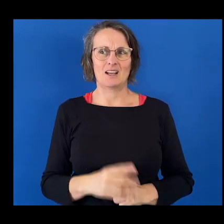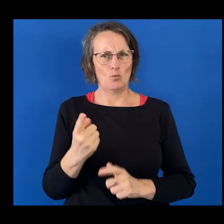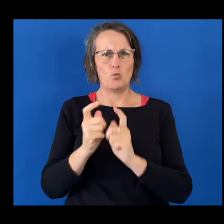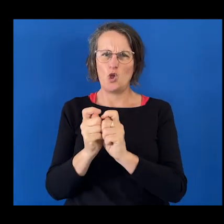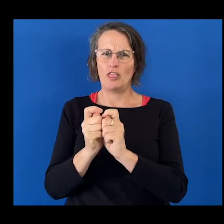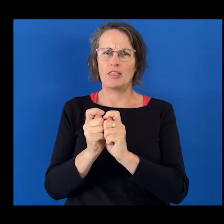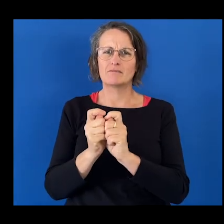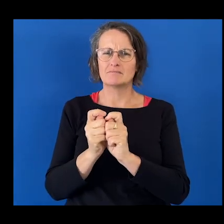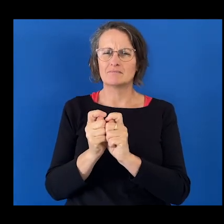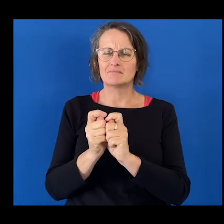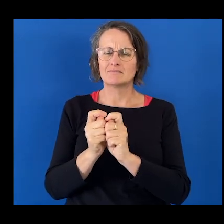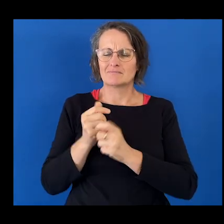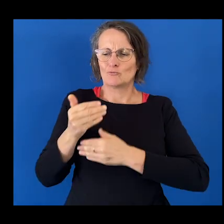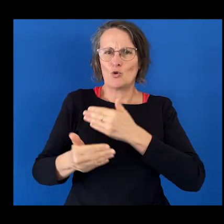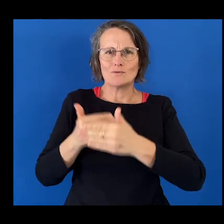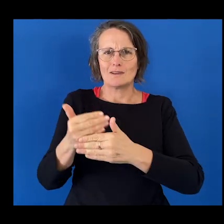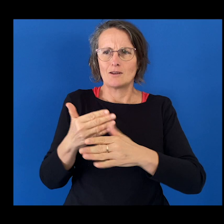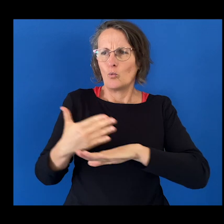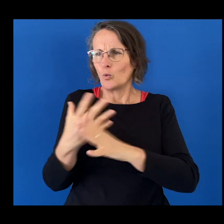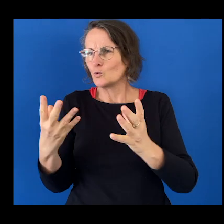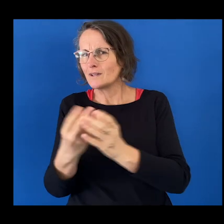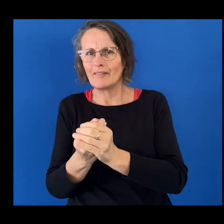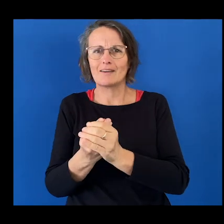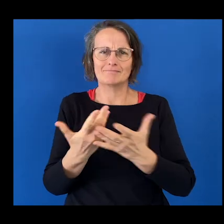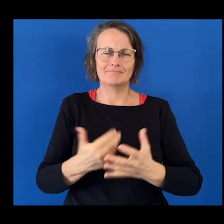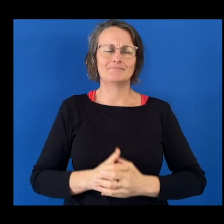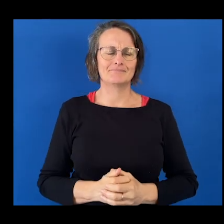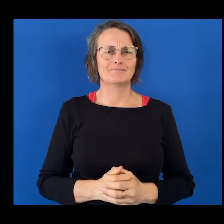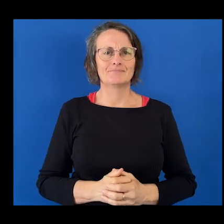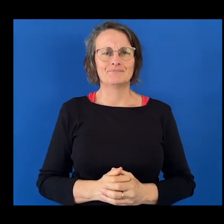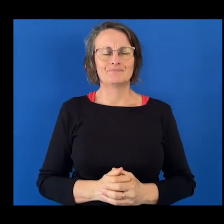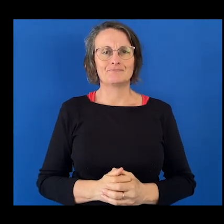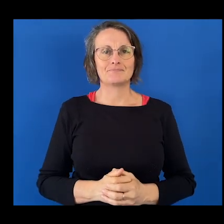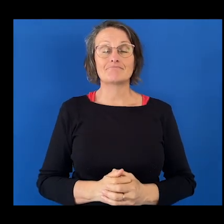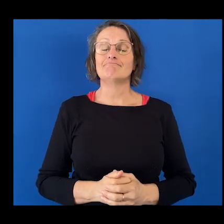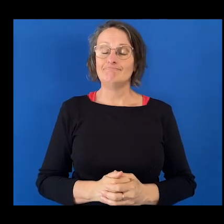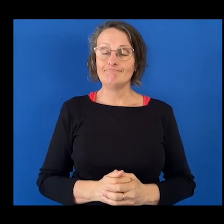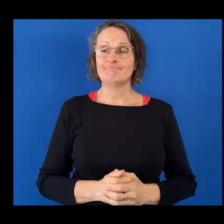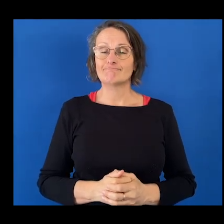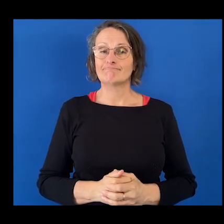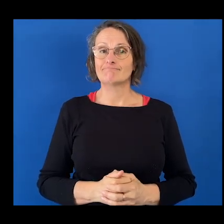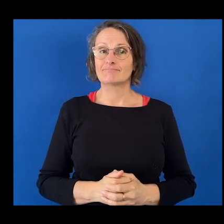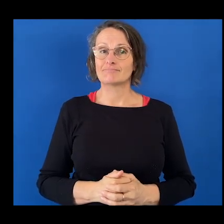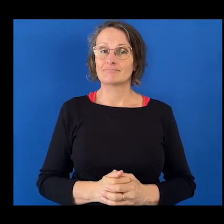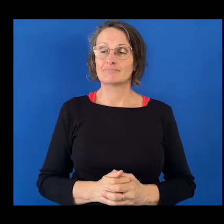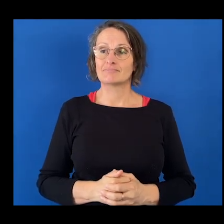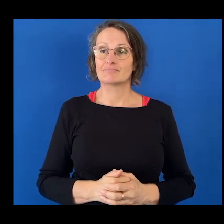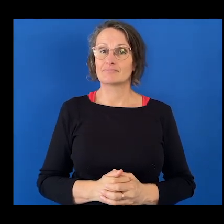something valuable that I hope we can offer. And we do see in the